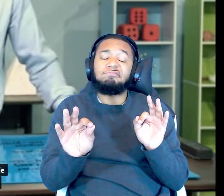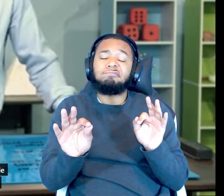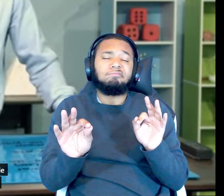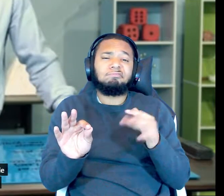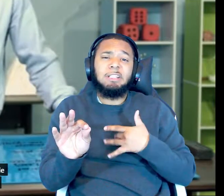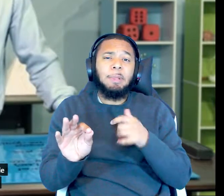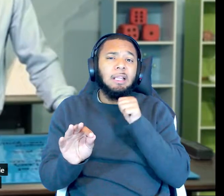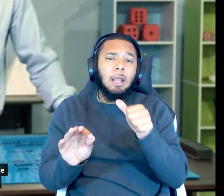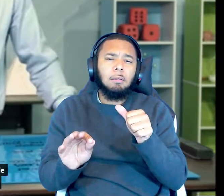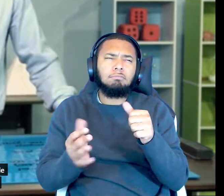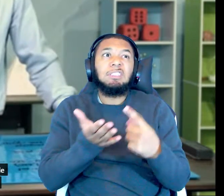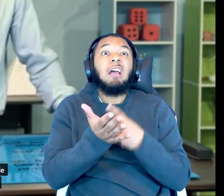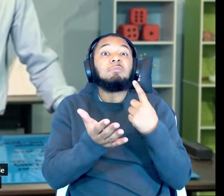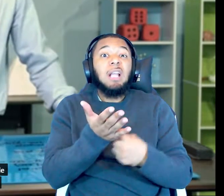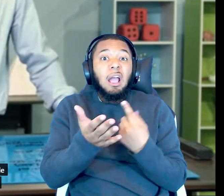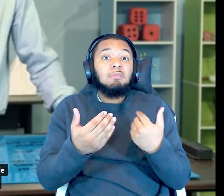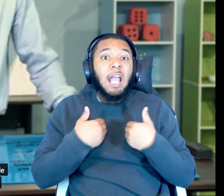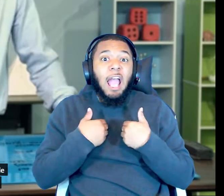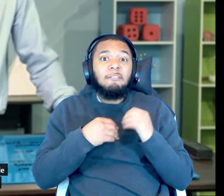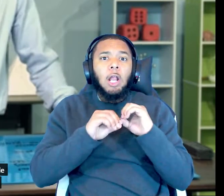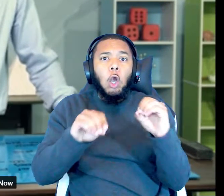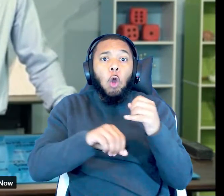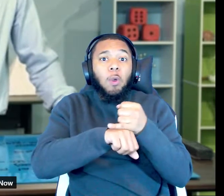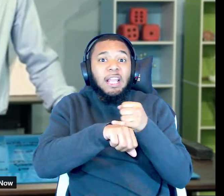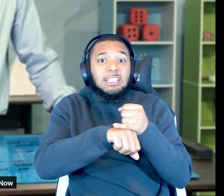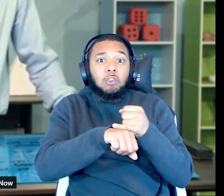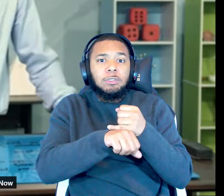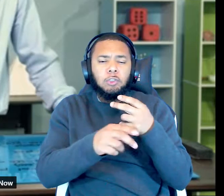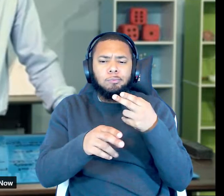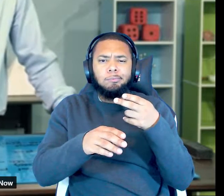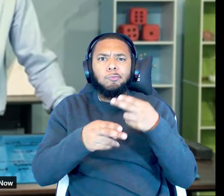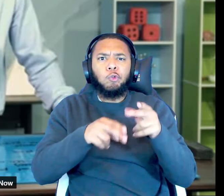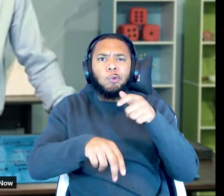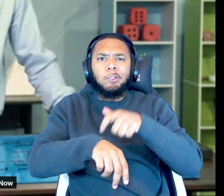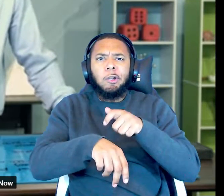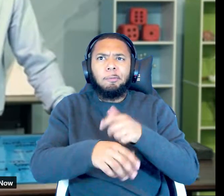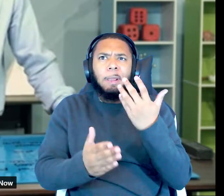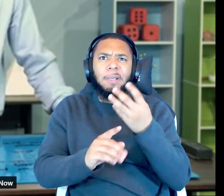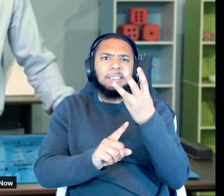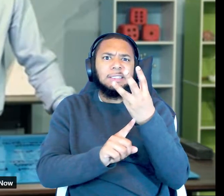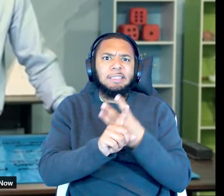loans for a little bit, but that might just be 6 to 12 months. You might